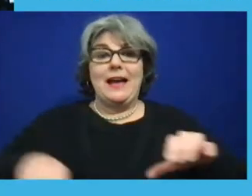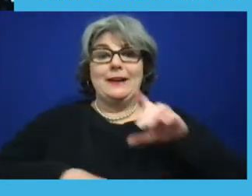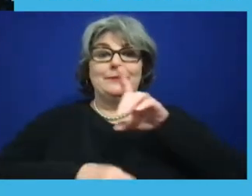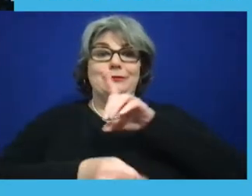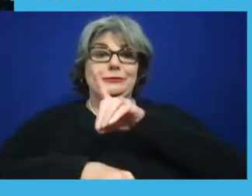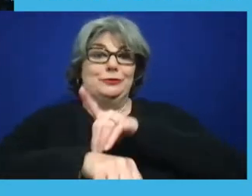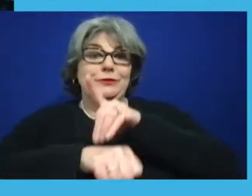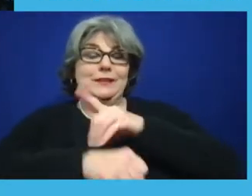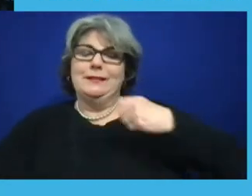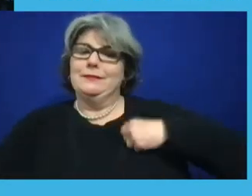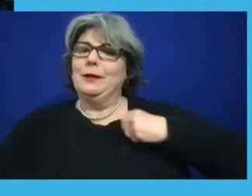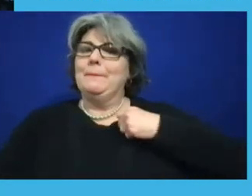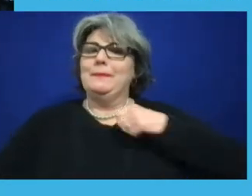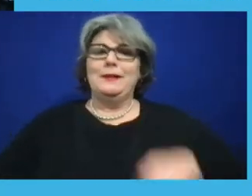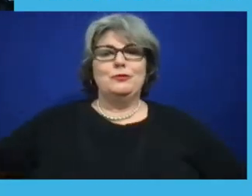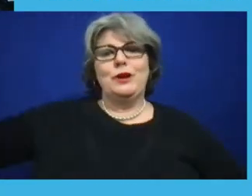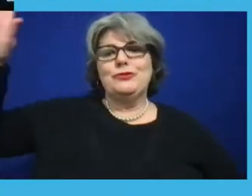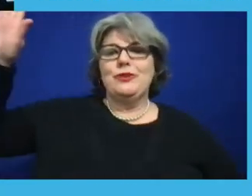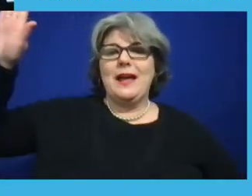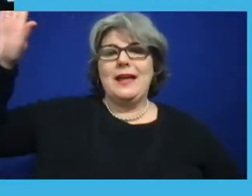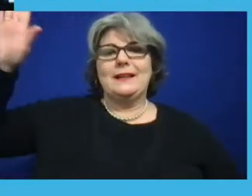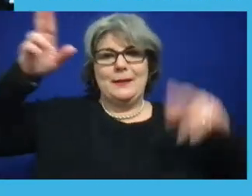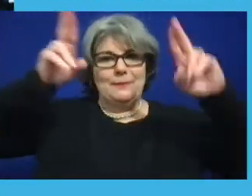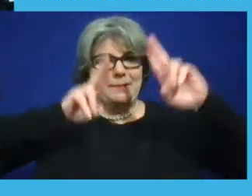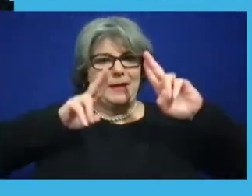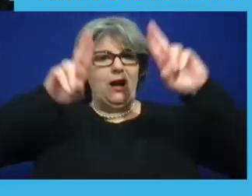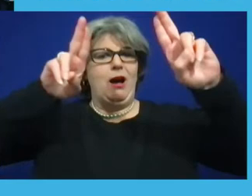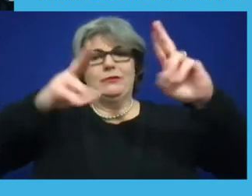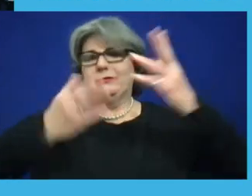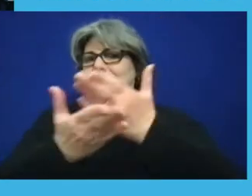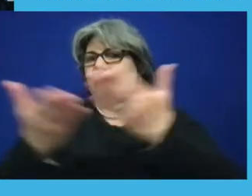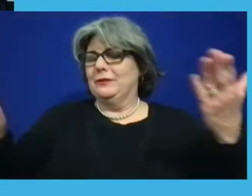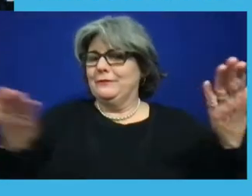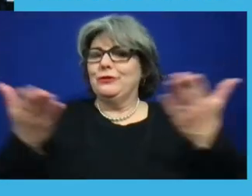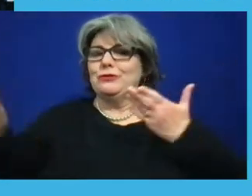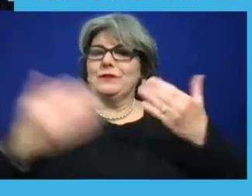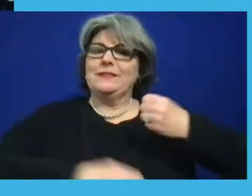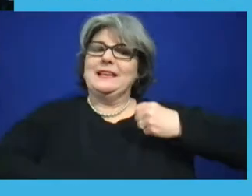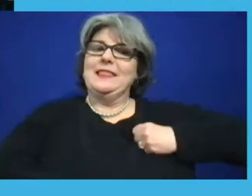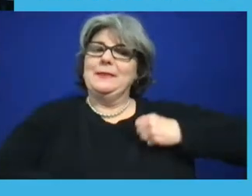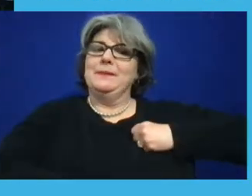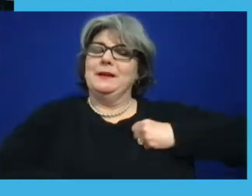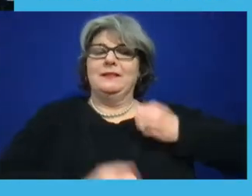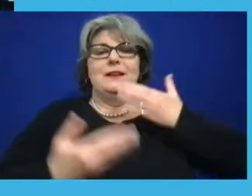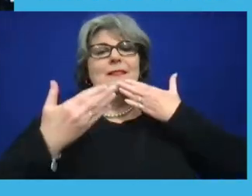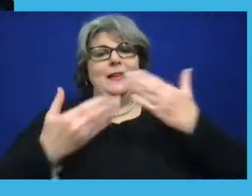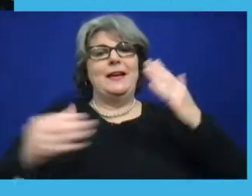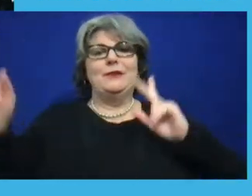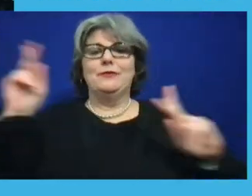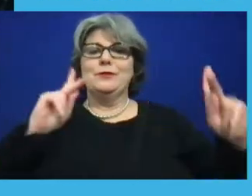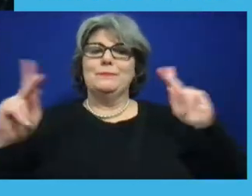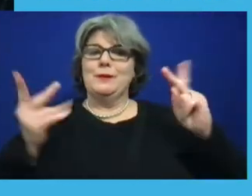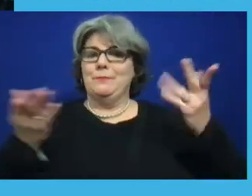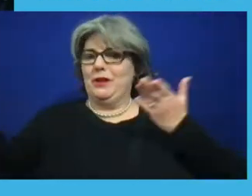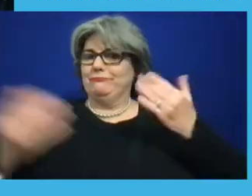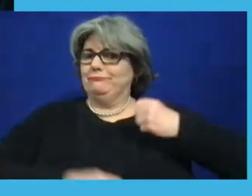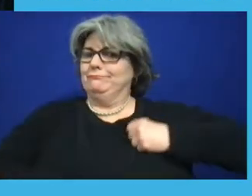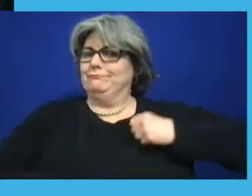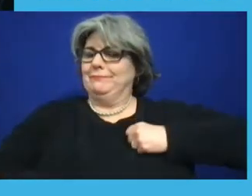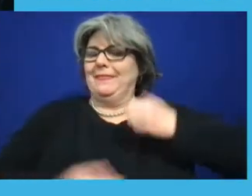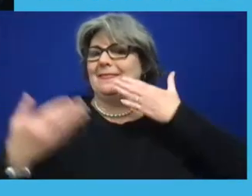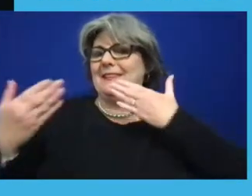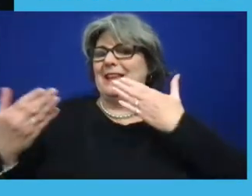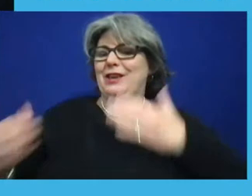And I want to ask every veteran and active duty service member, please raise your hand and be honored by this crowd for your